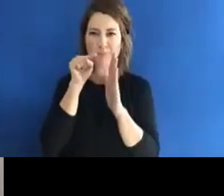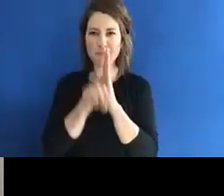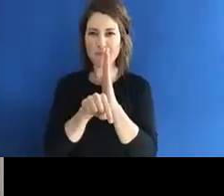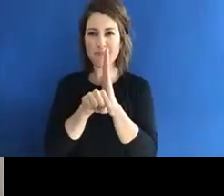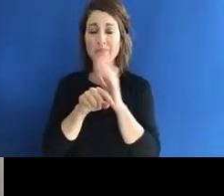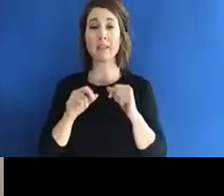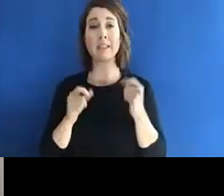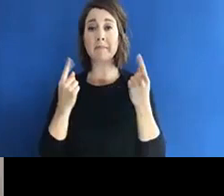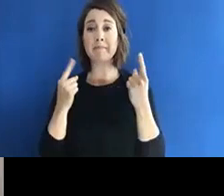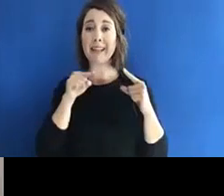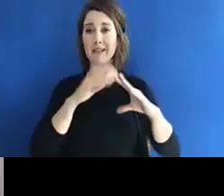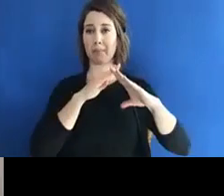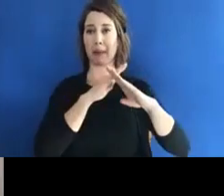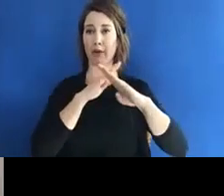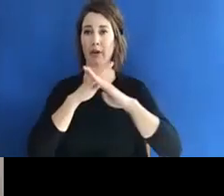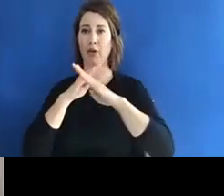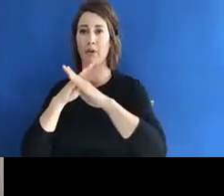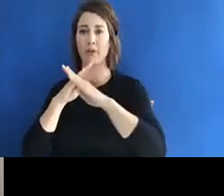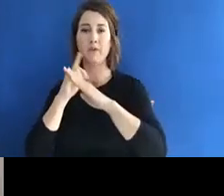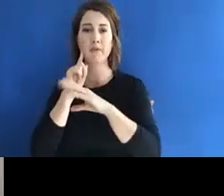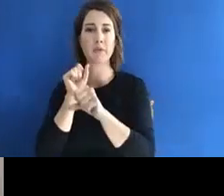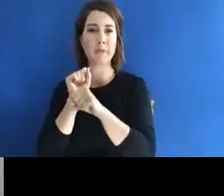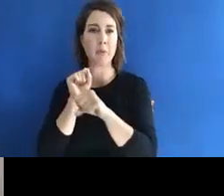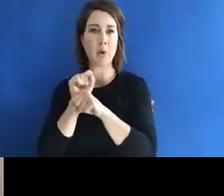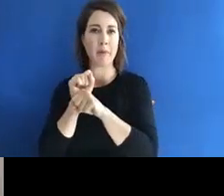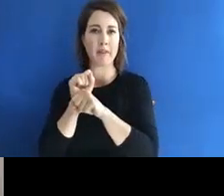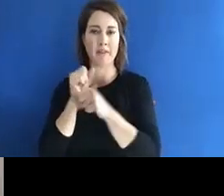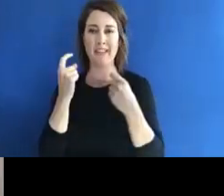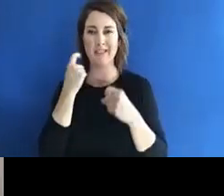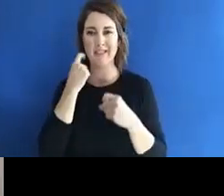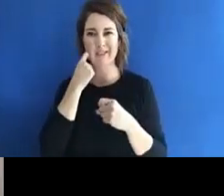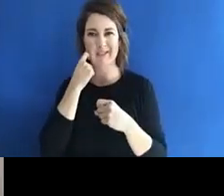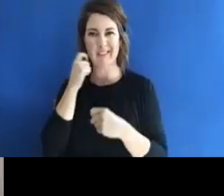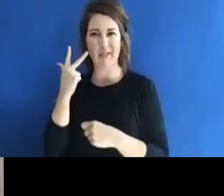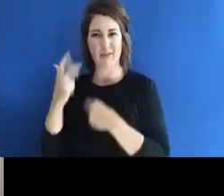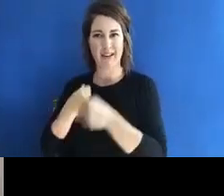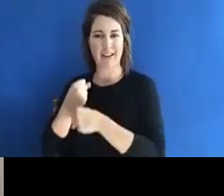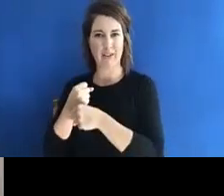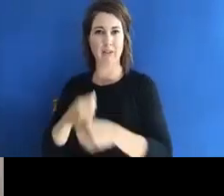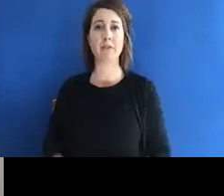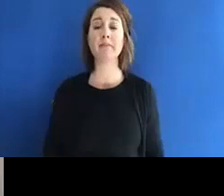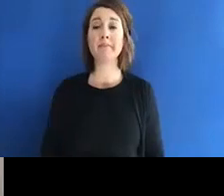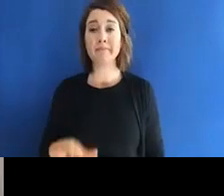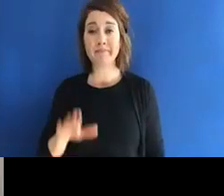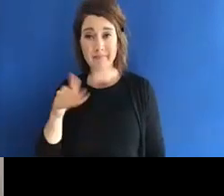to employment as reflected over the past 3 program years. As you know, the barriers to employment play